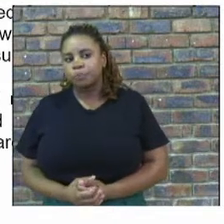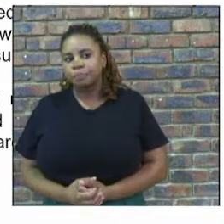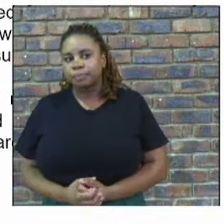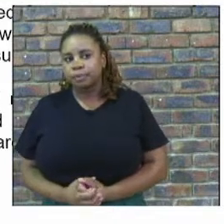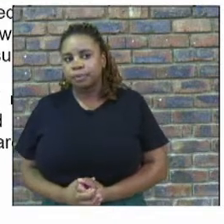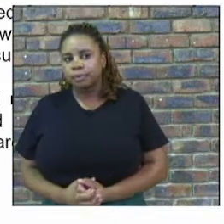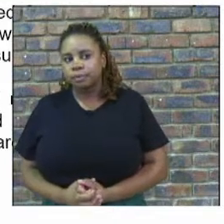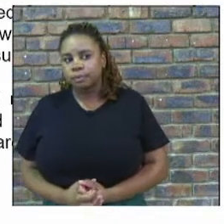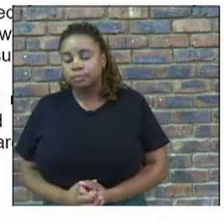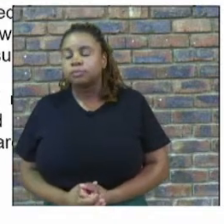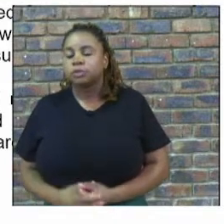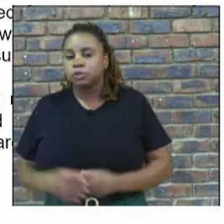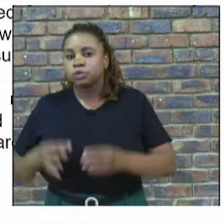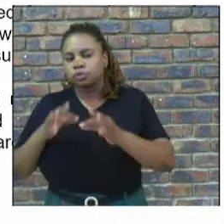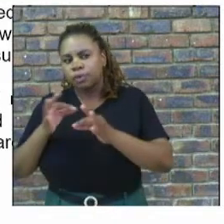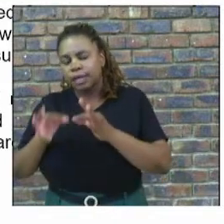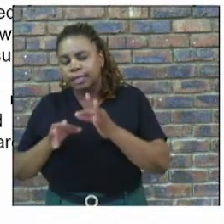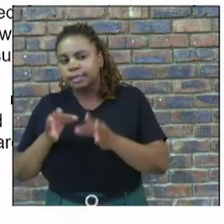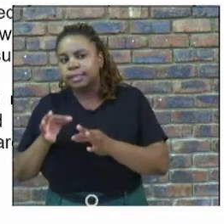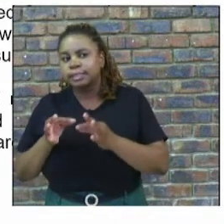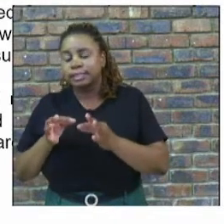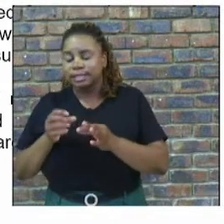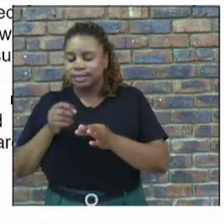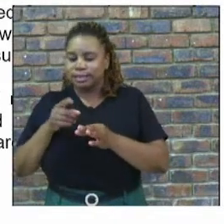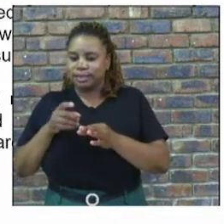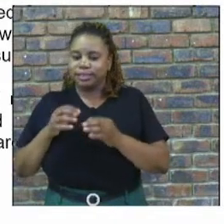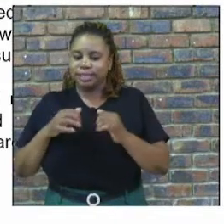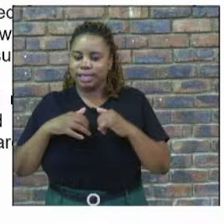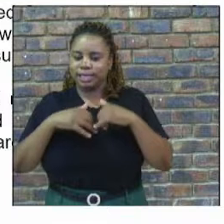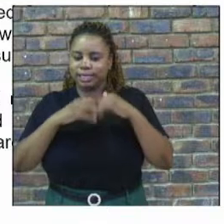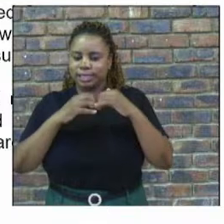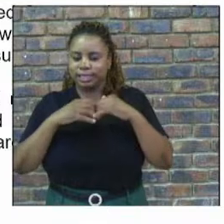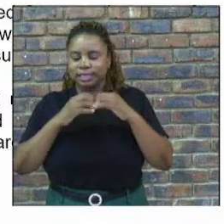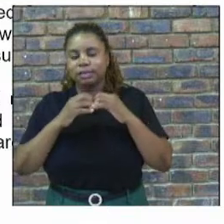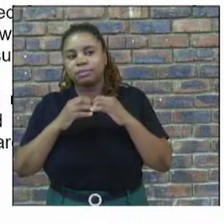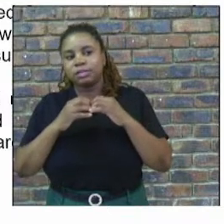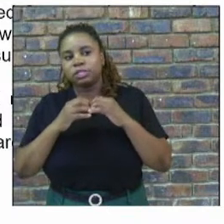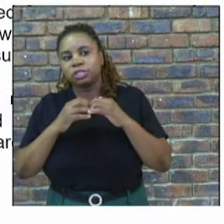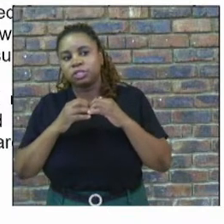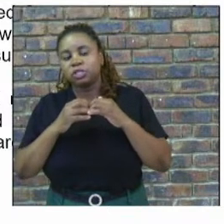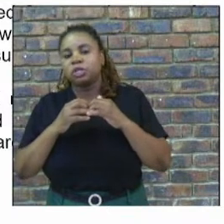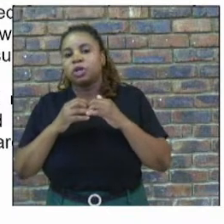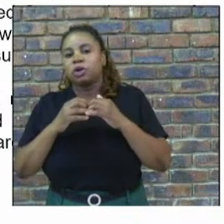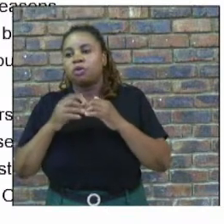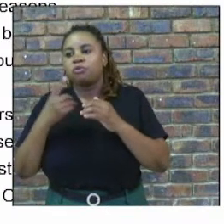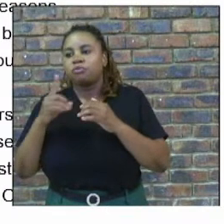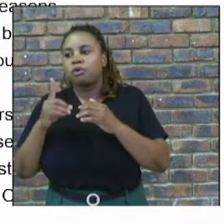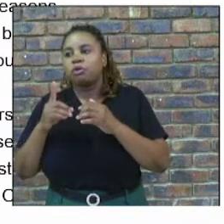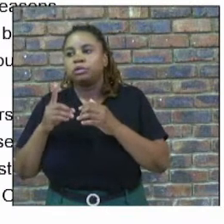As already explained, this is going to be established as one of the state-owned entities.